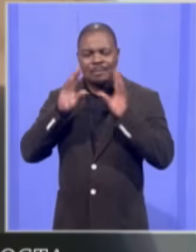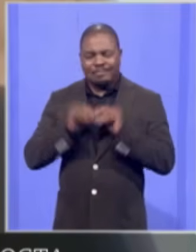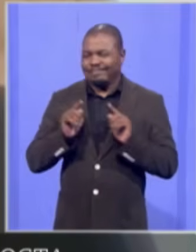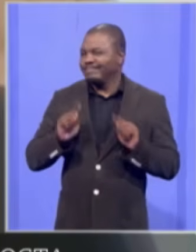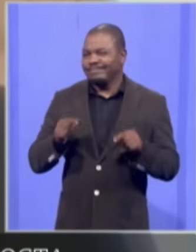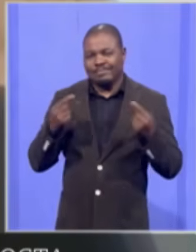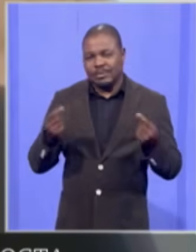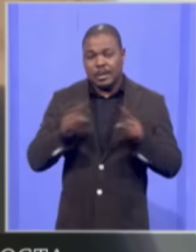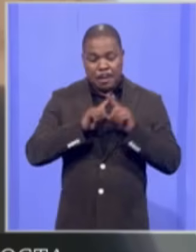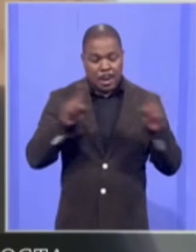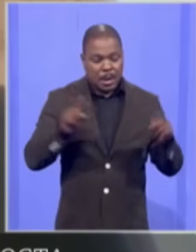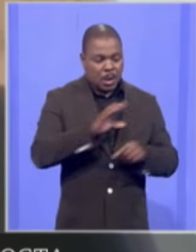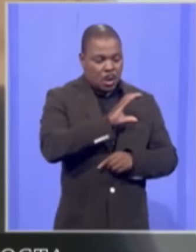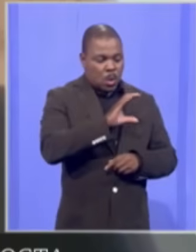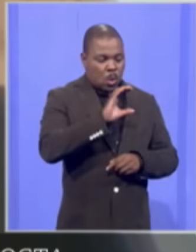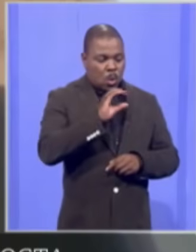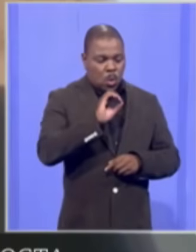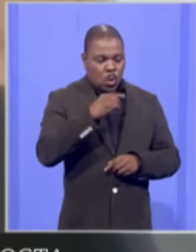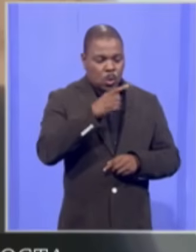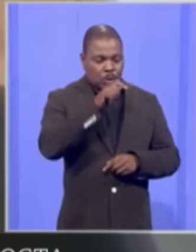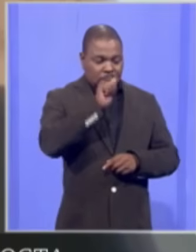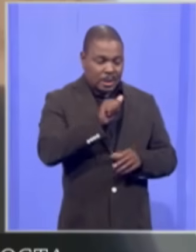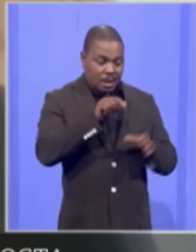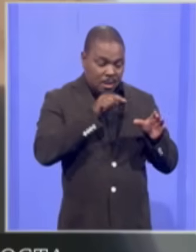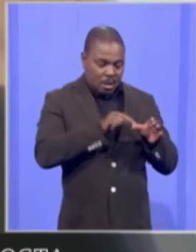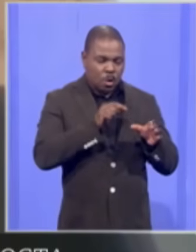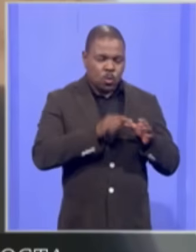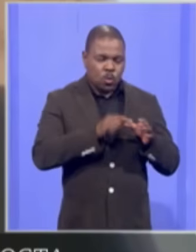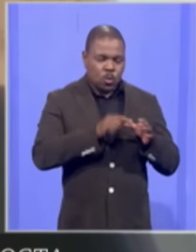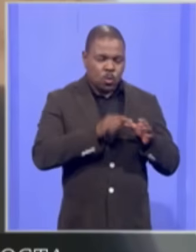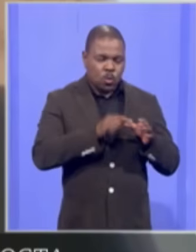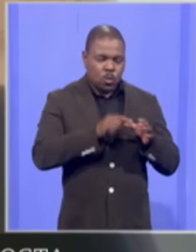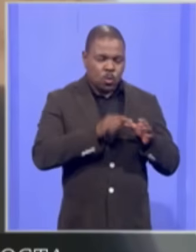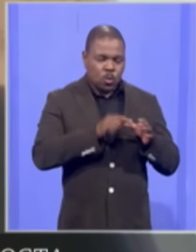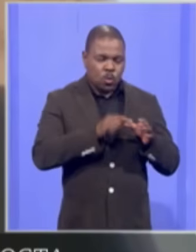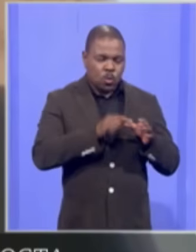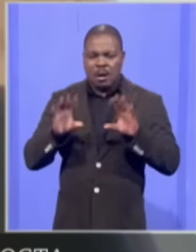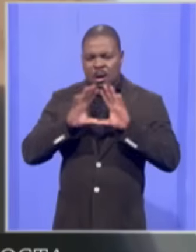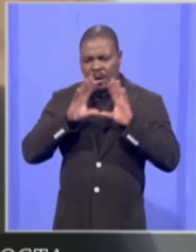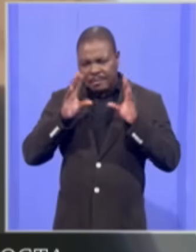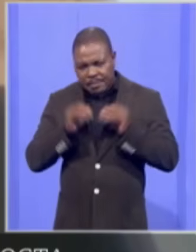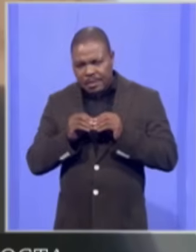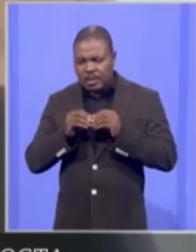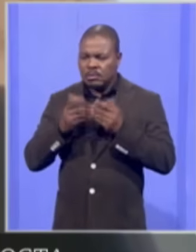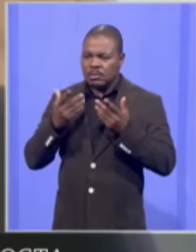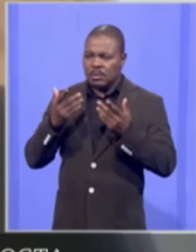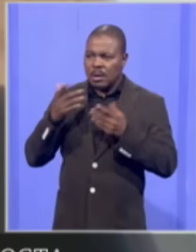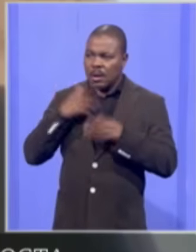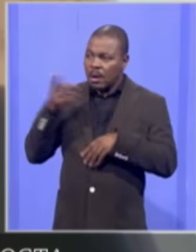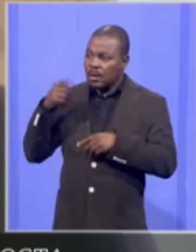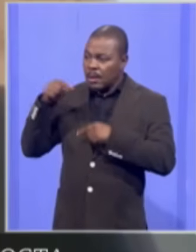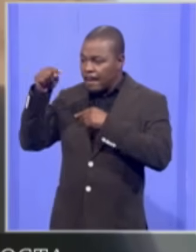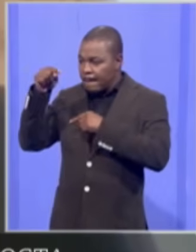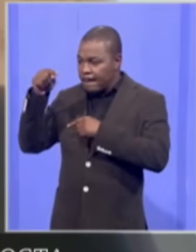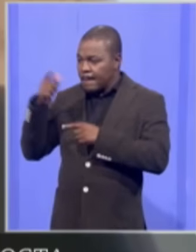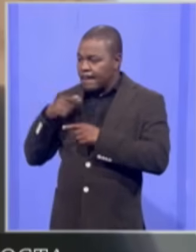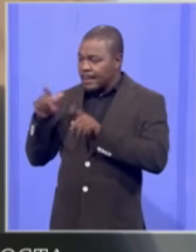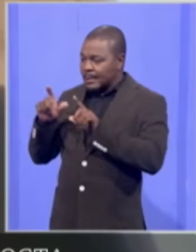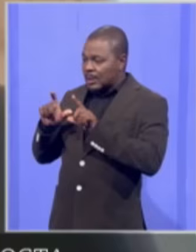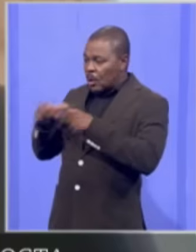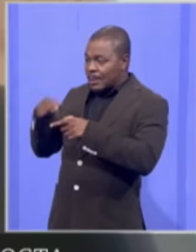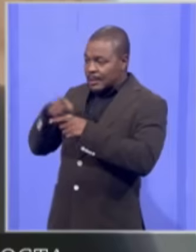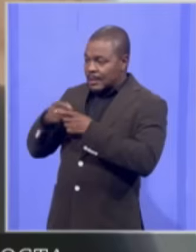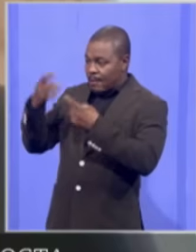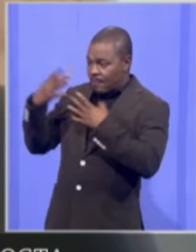as COGTA, we will be putting our hands on all the items the portfolio reported.